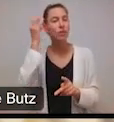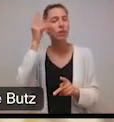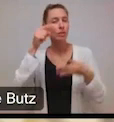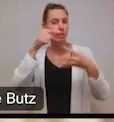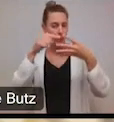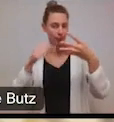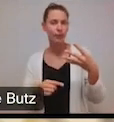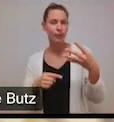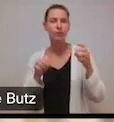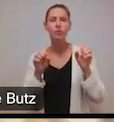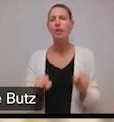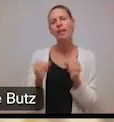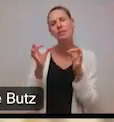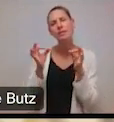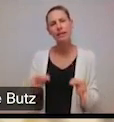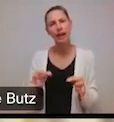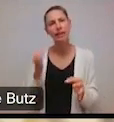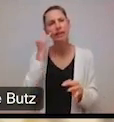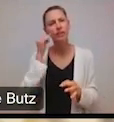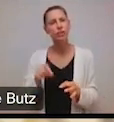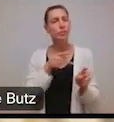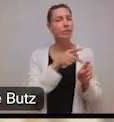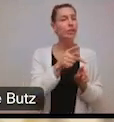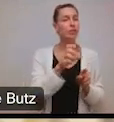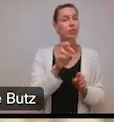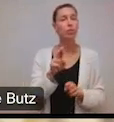how professional the email should sound.